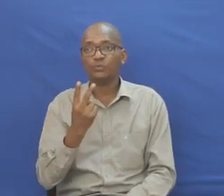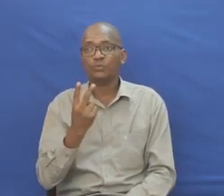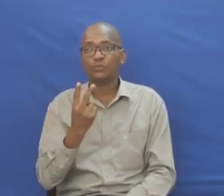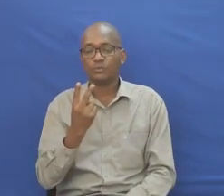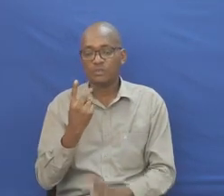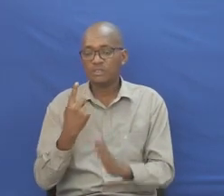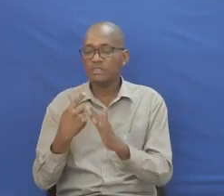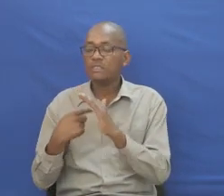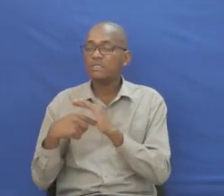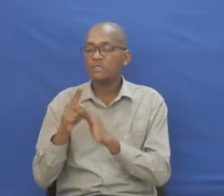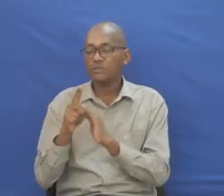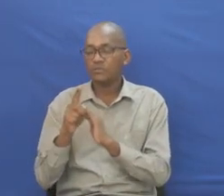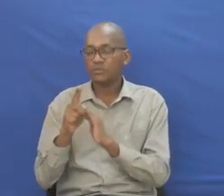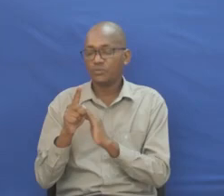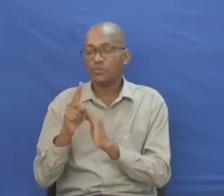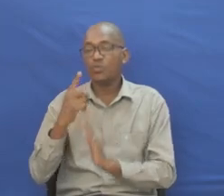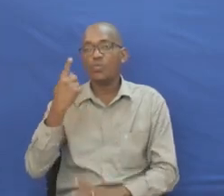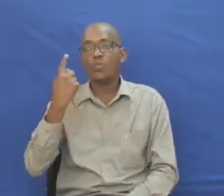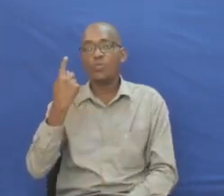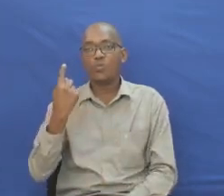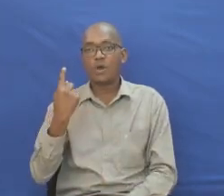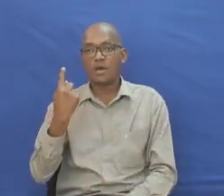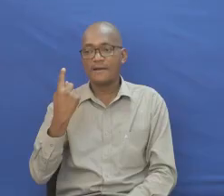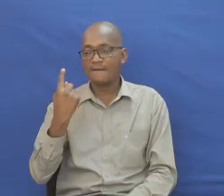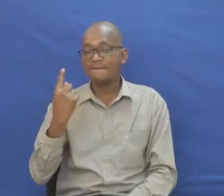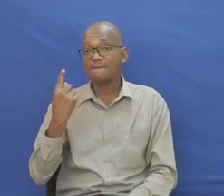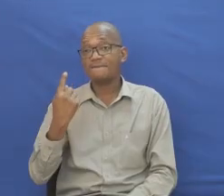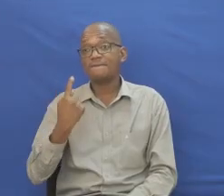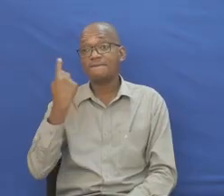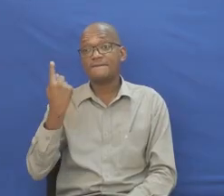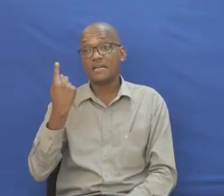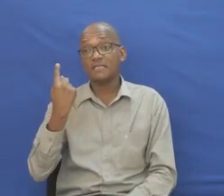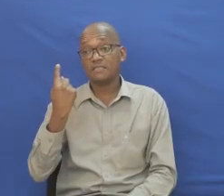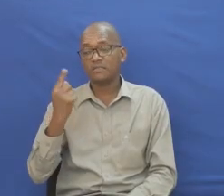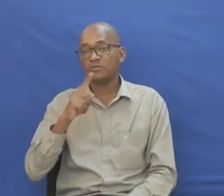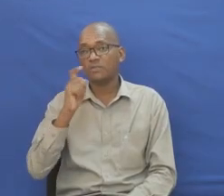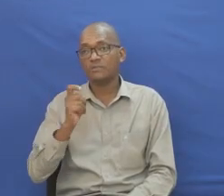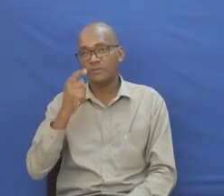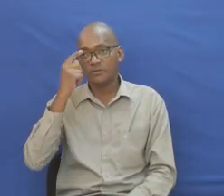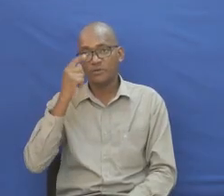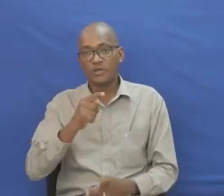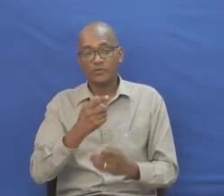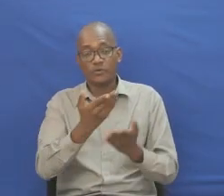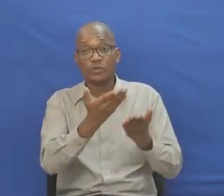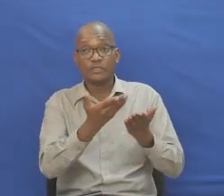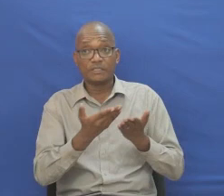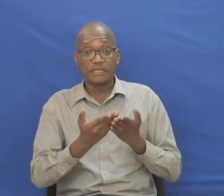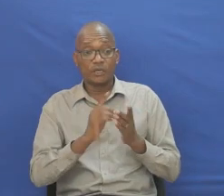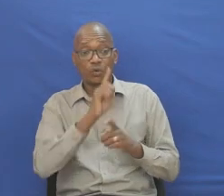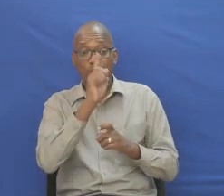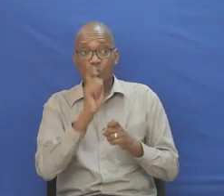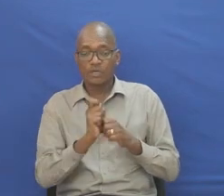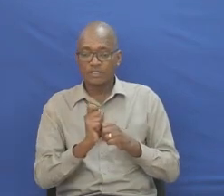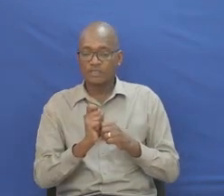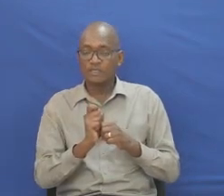into 1, the first equation, if we take the second equation, this one, we substitute it in the first